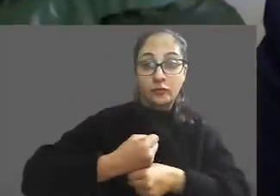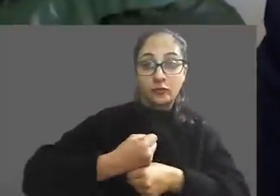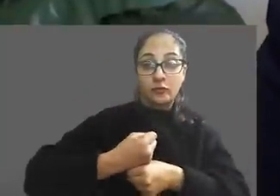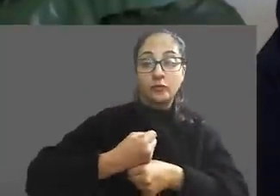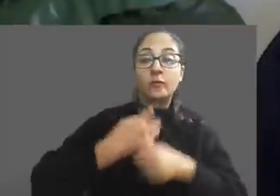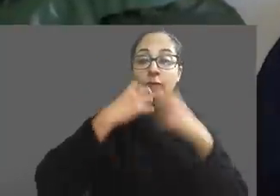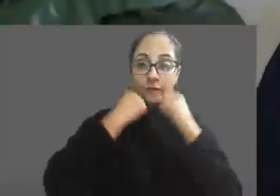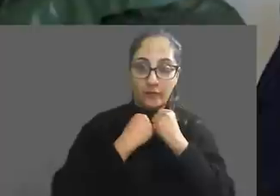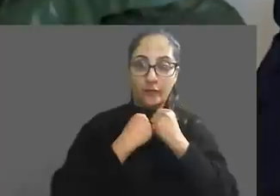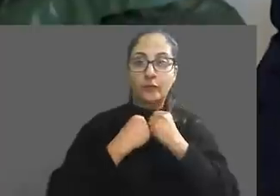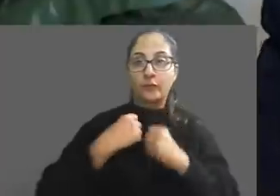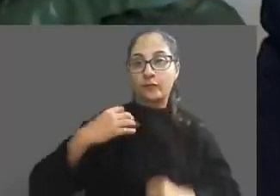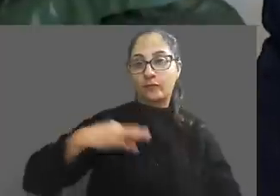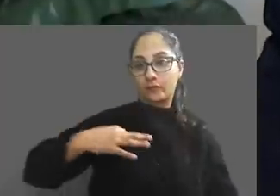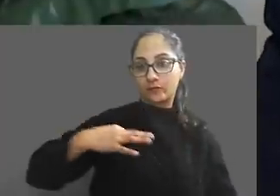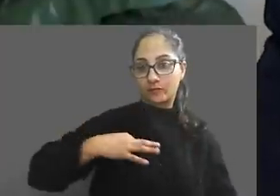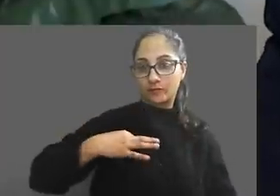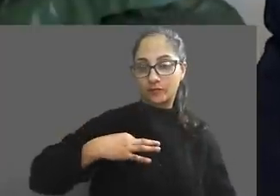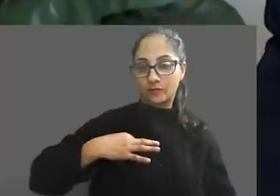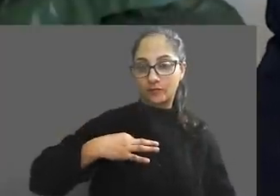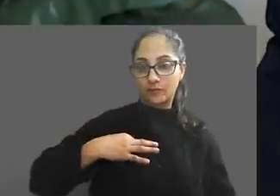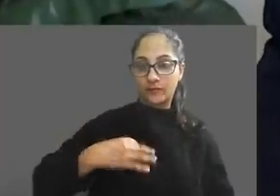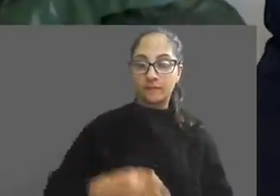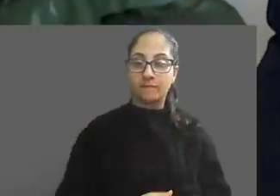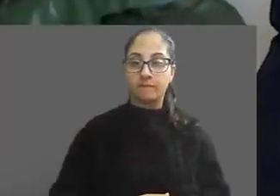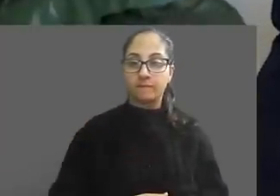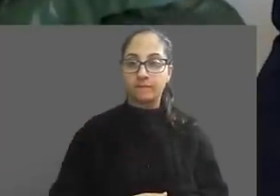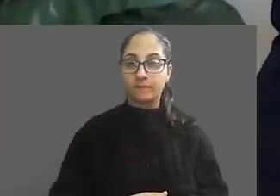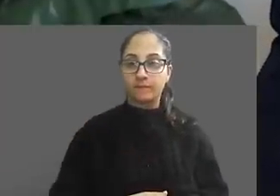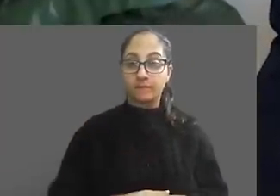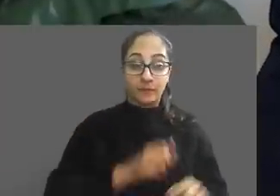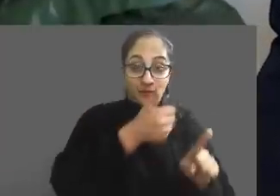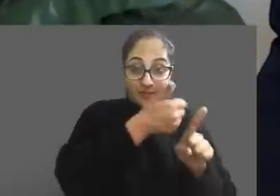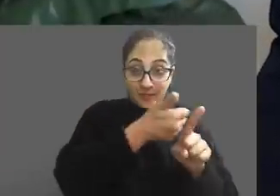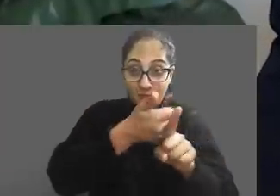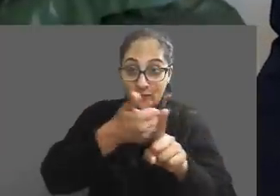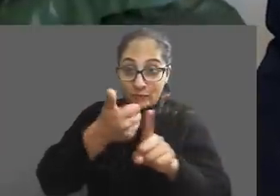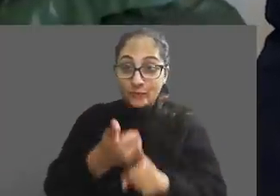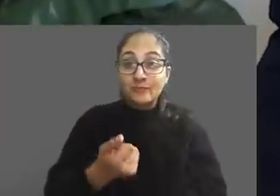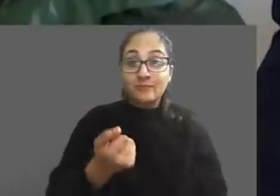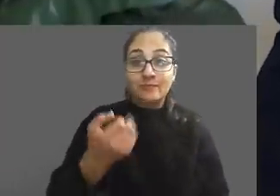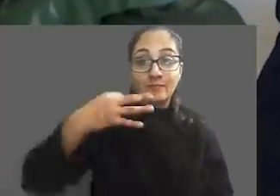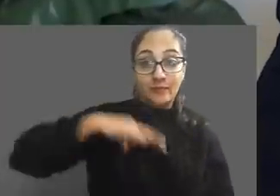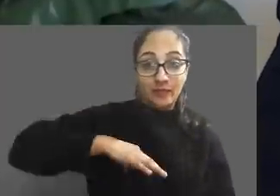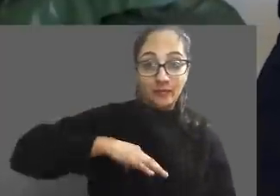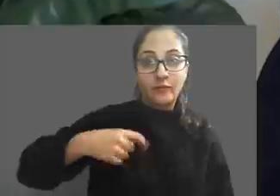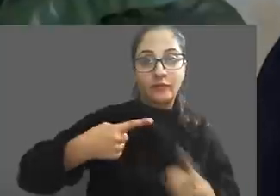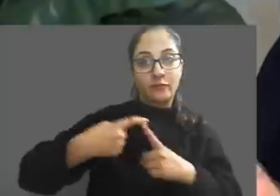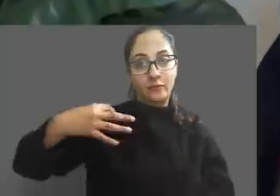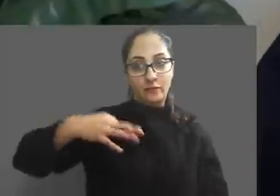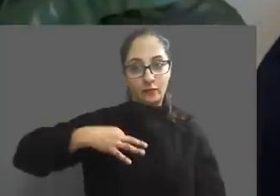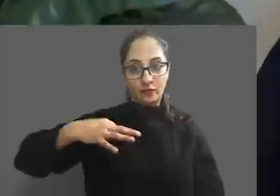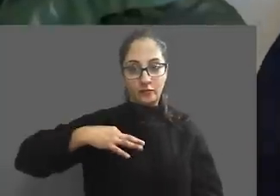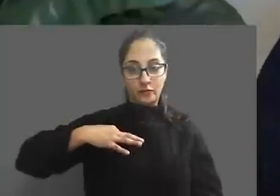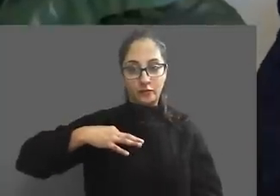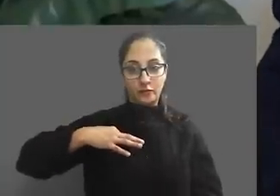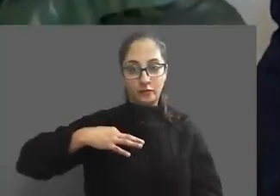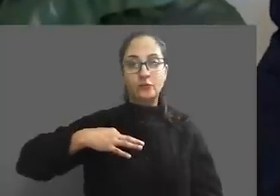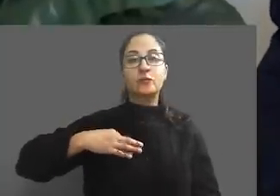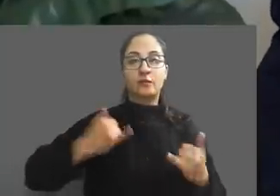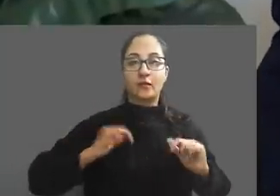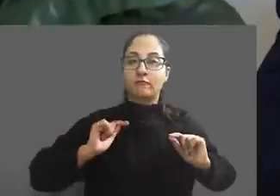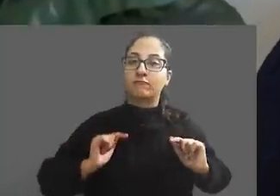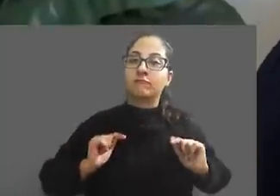contribute? Sometimes we wonder, do I have any worthwhile skills? Am I too young? Am I too